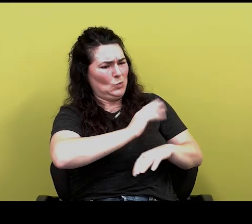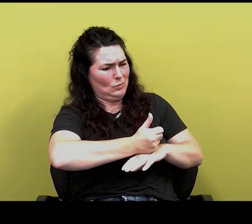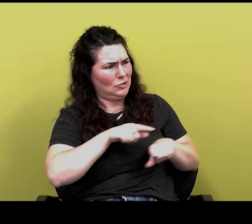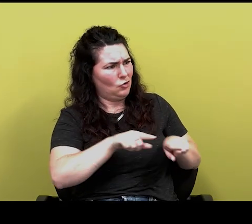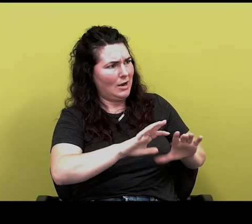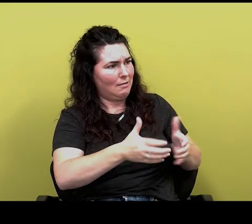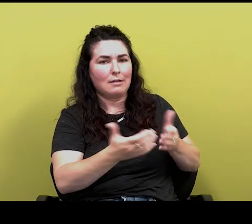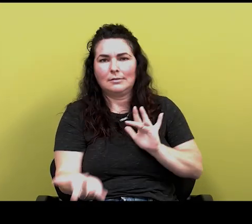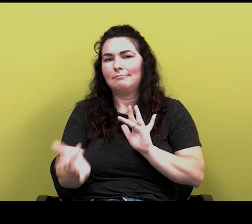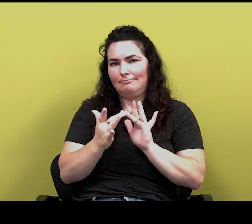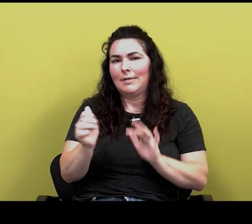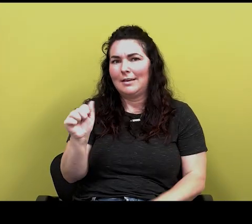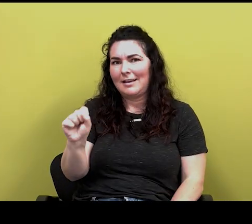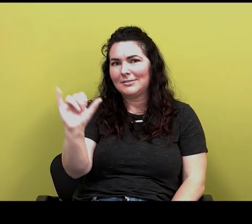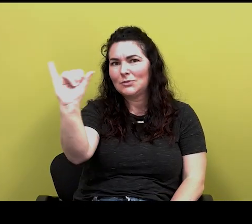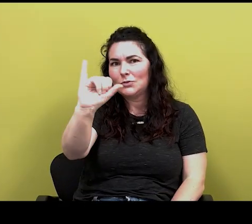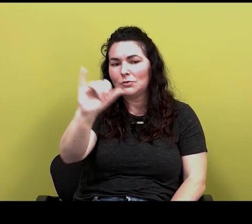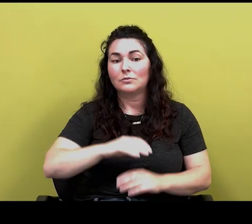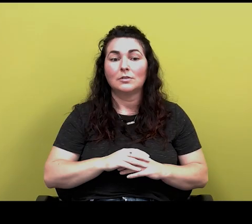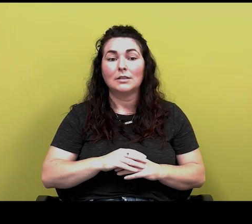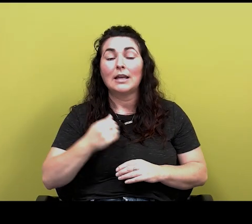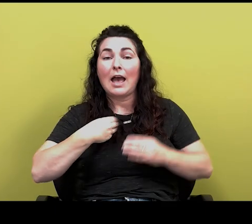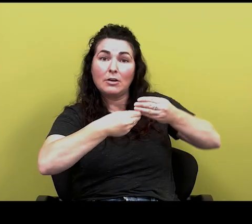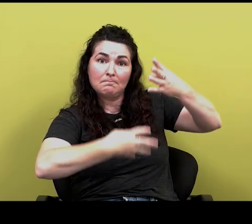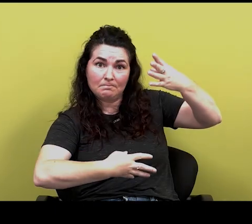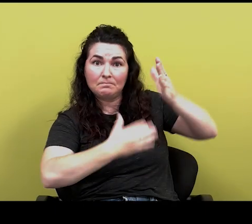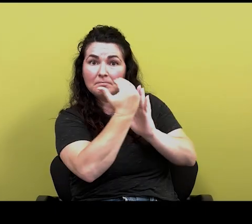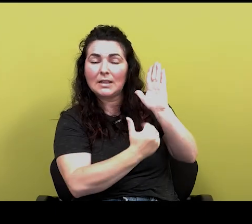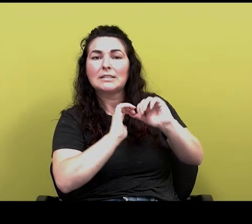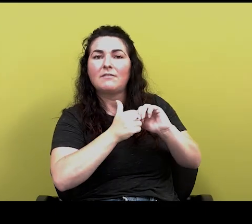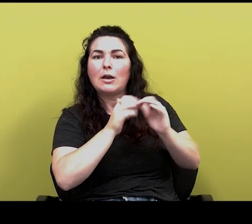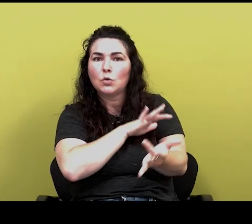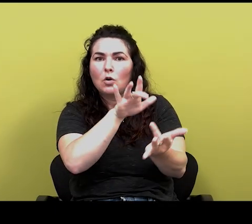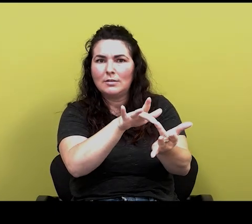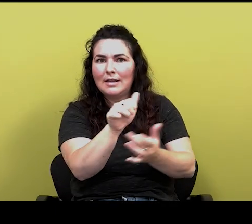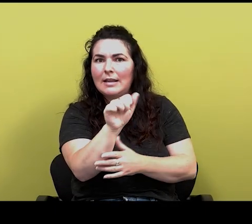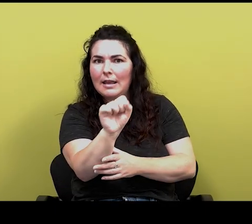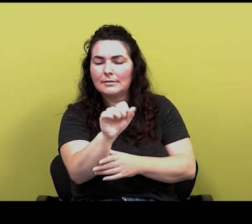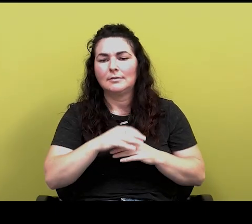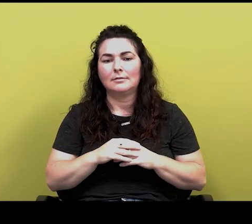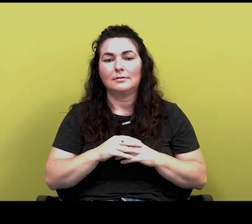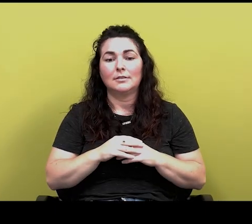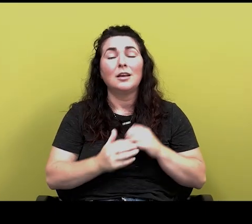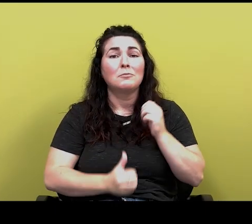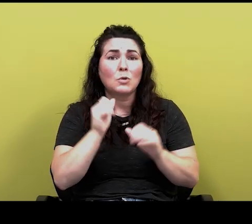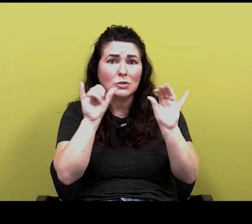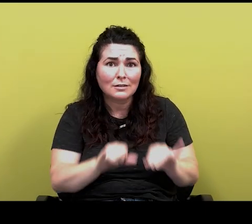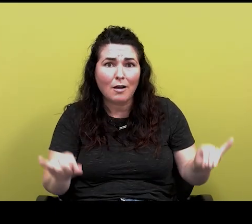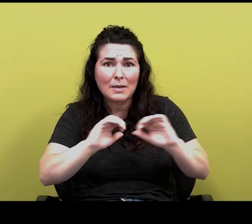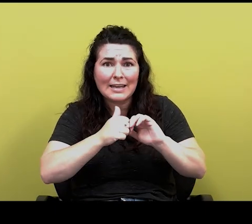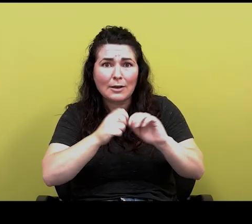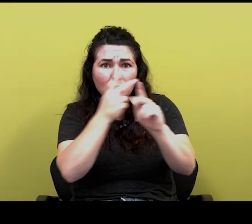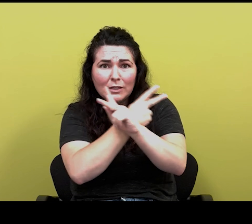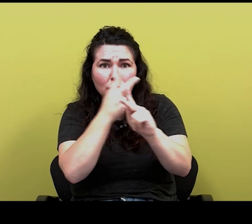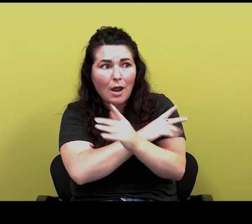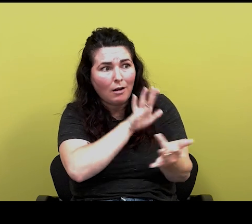a number of ways that students can identify how to get in touch with their access specialist. One of the most common ways is via our website. On this